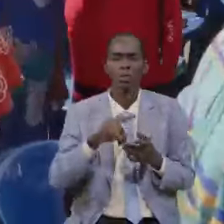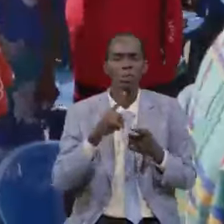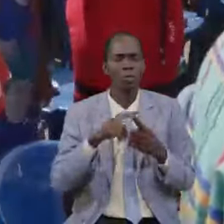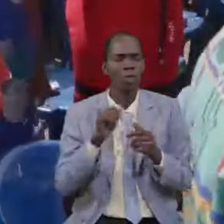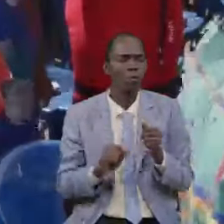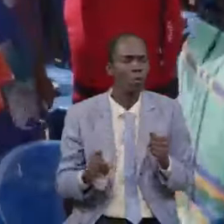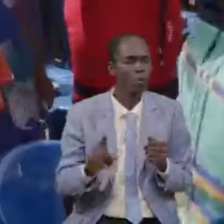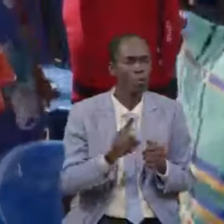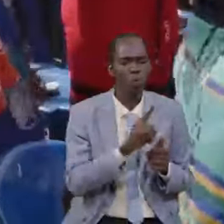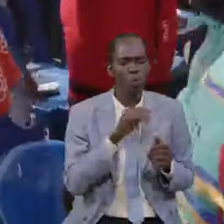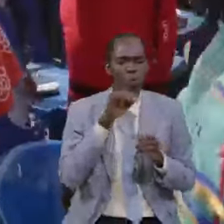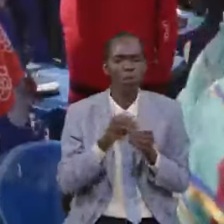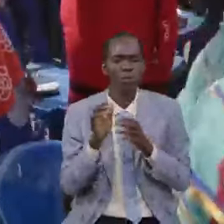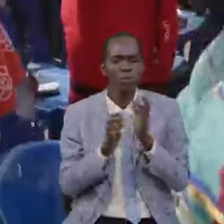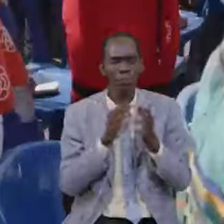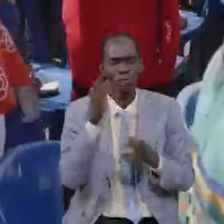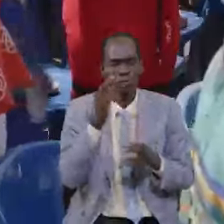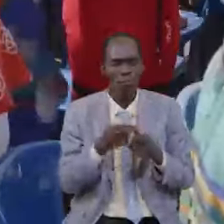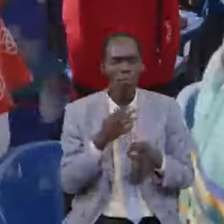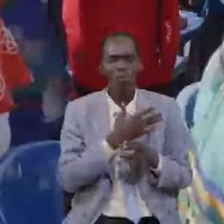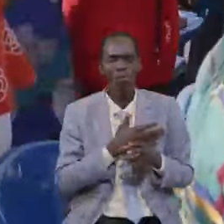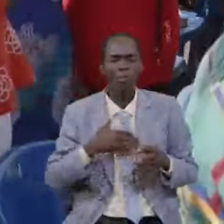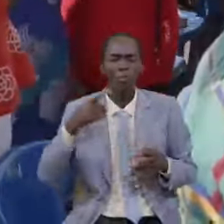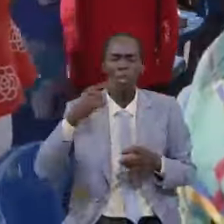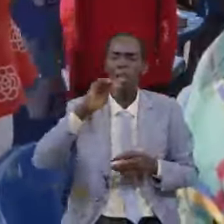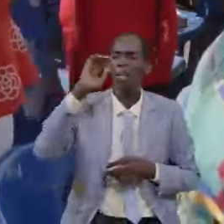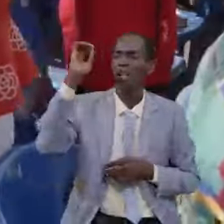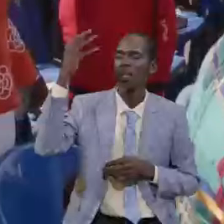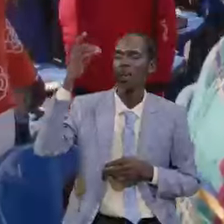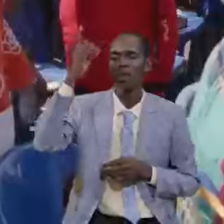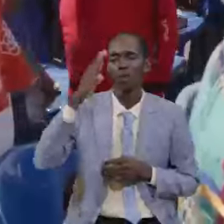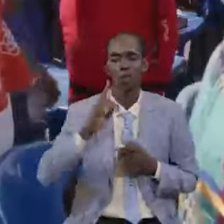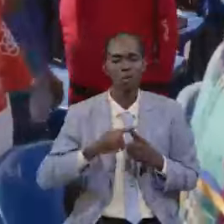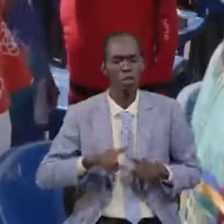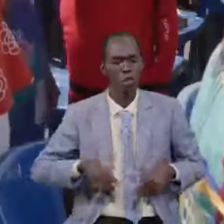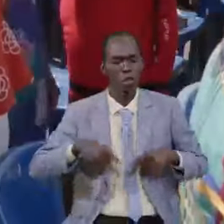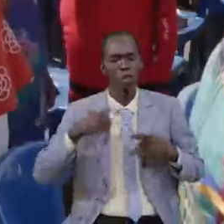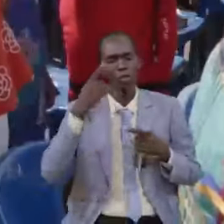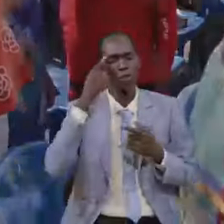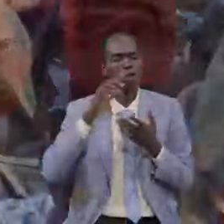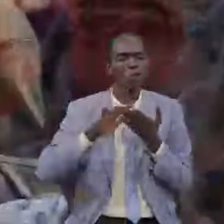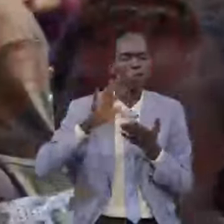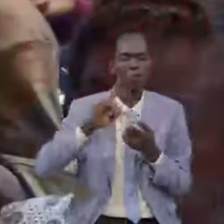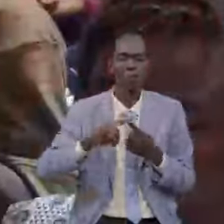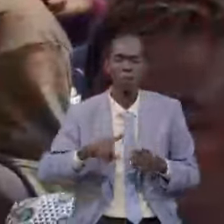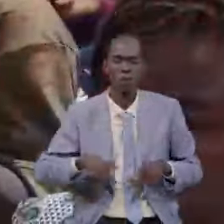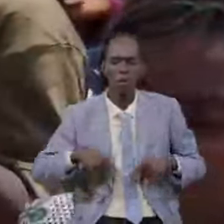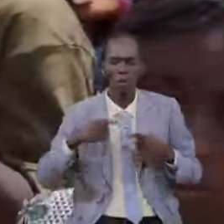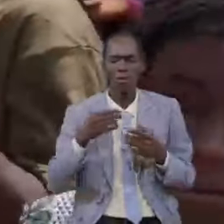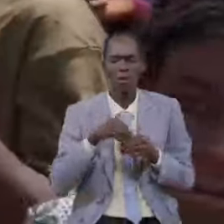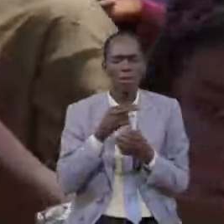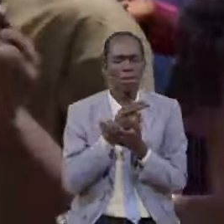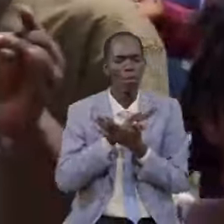the grace of God to live for glory, to live in your goodness, to live in godliness. I pray, oh Lord,